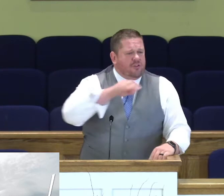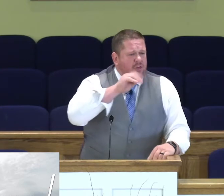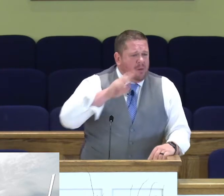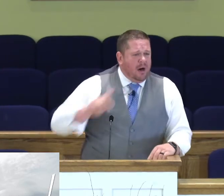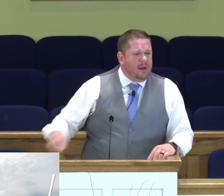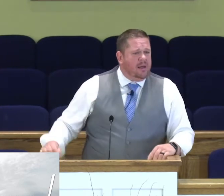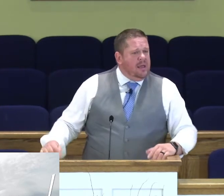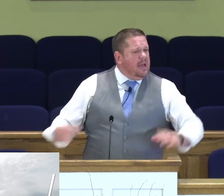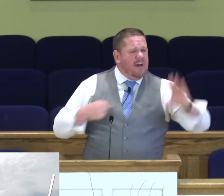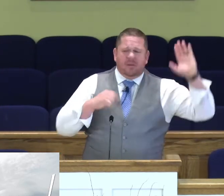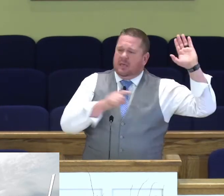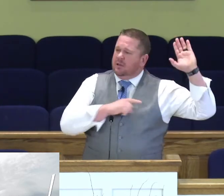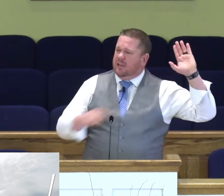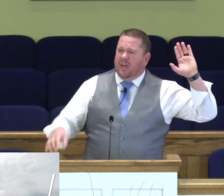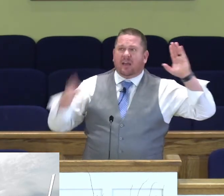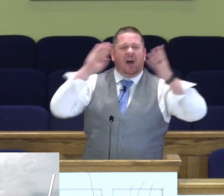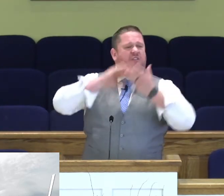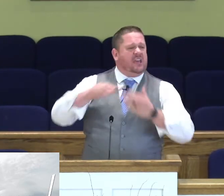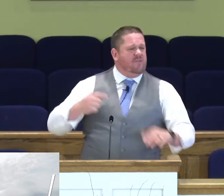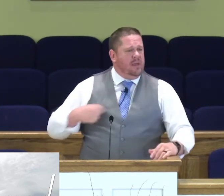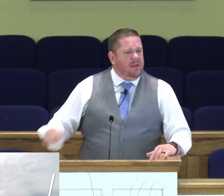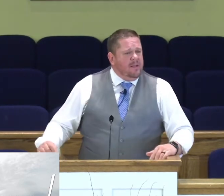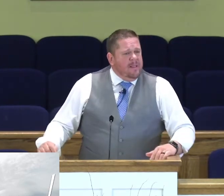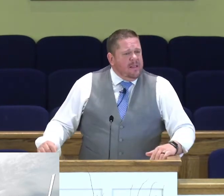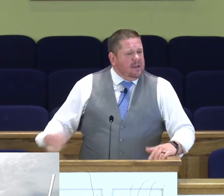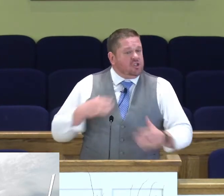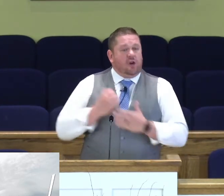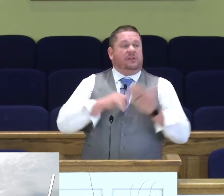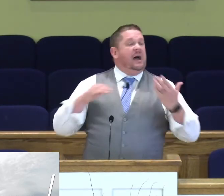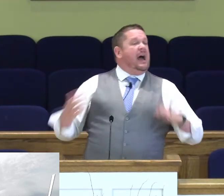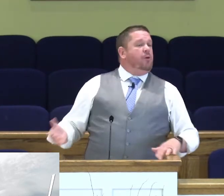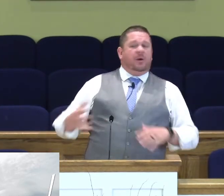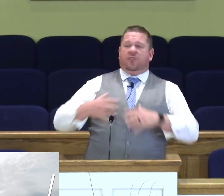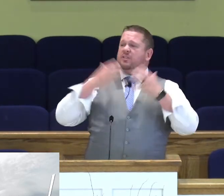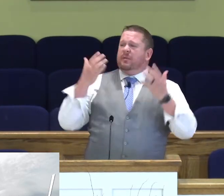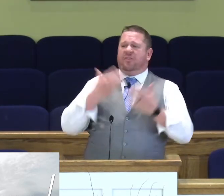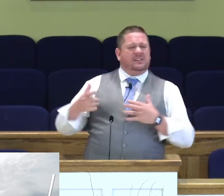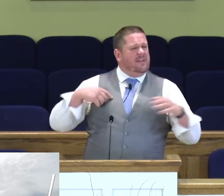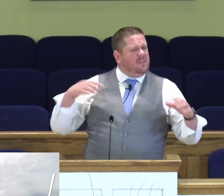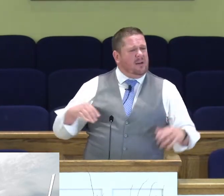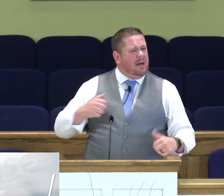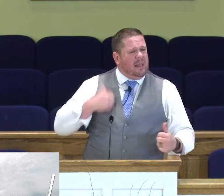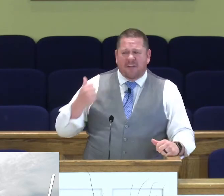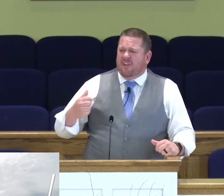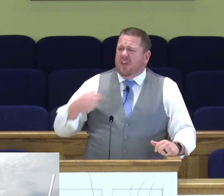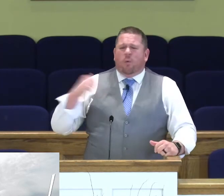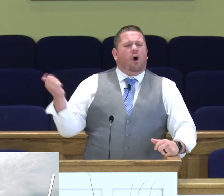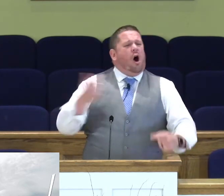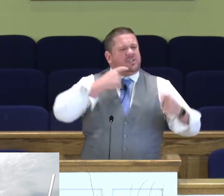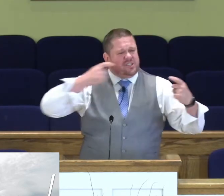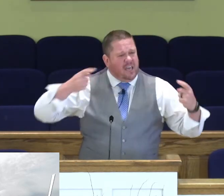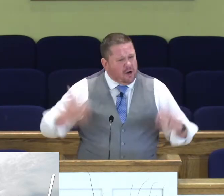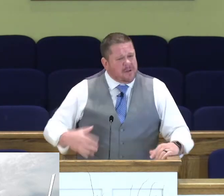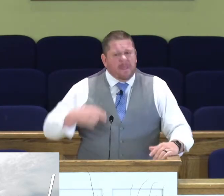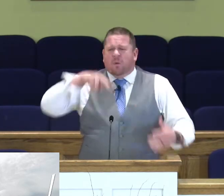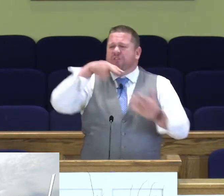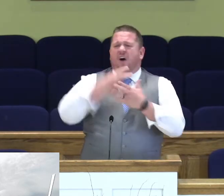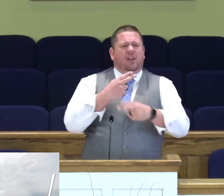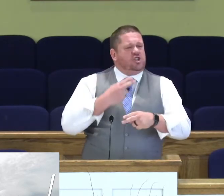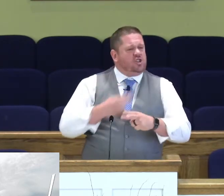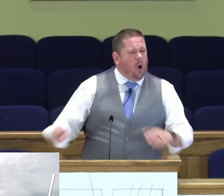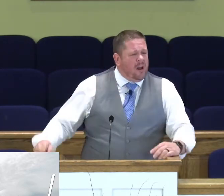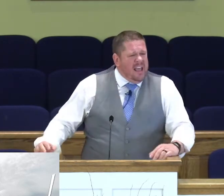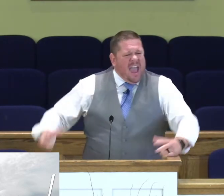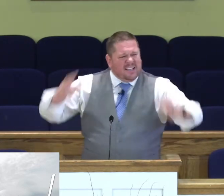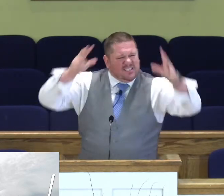been drugged through the mud. And I've been guilty of that. God, forgive me. I deserve to die pretty much for some of the things I've done in my life. We're all sinners. We've